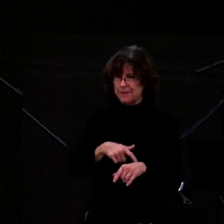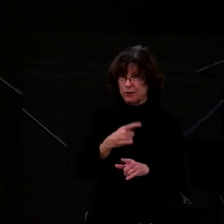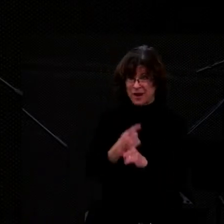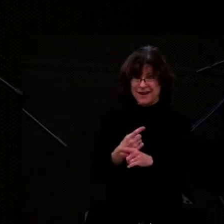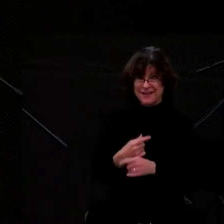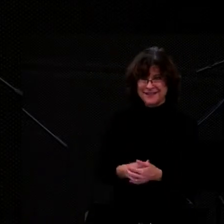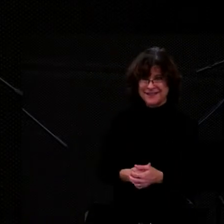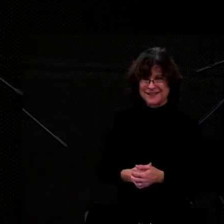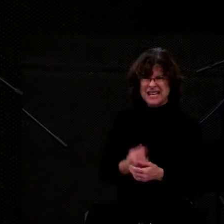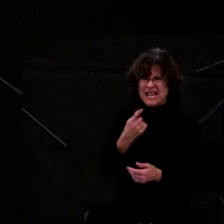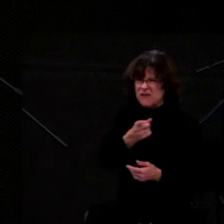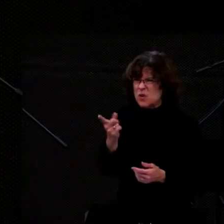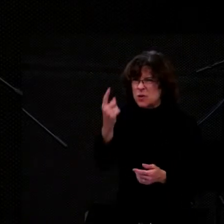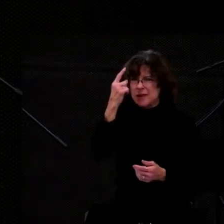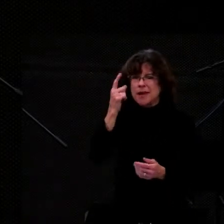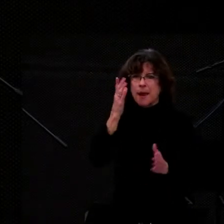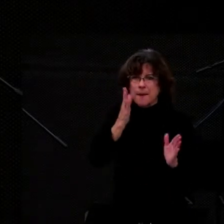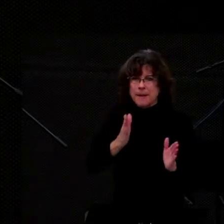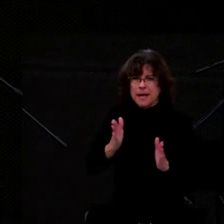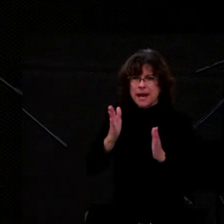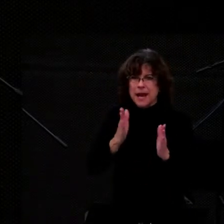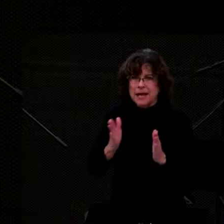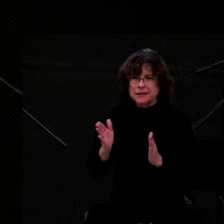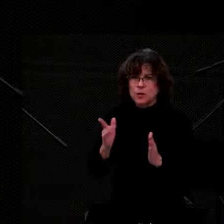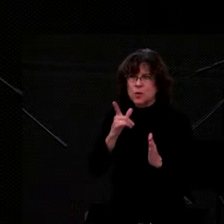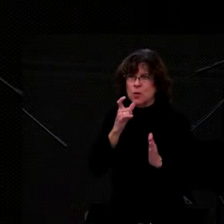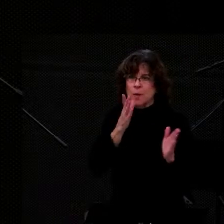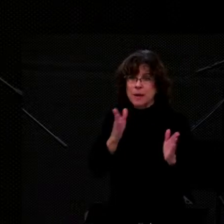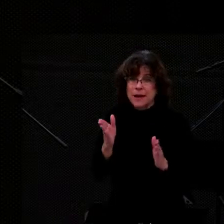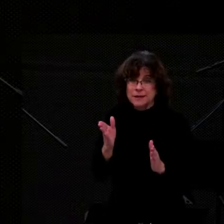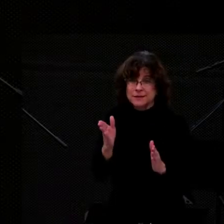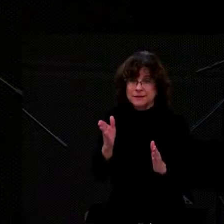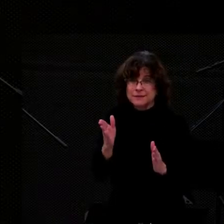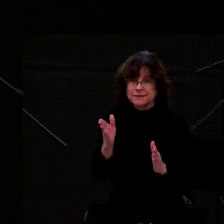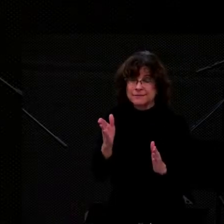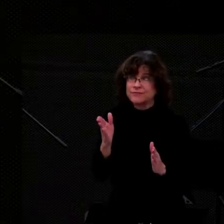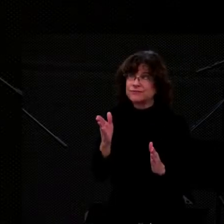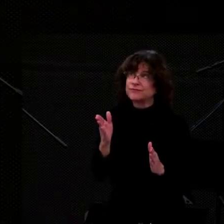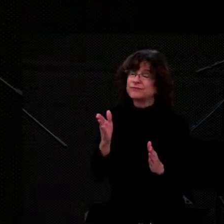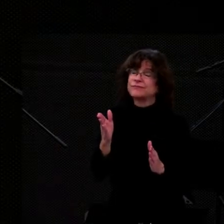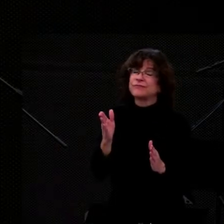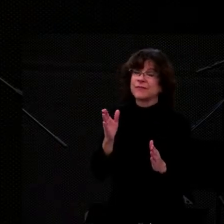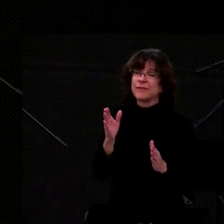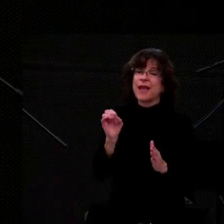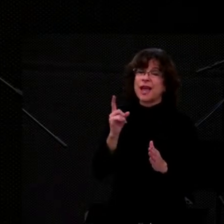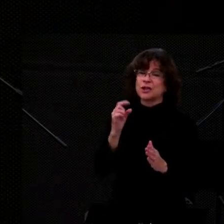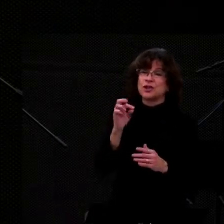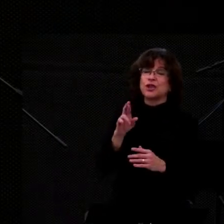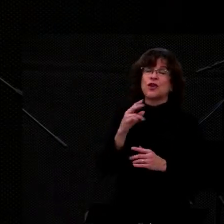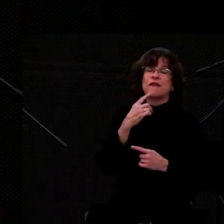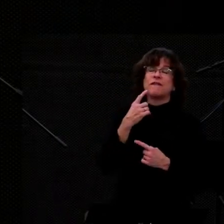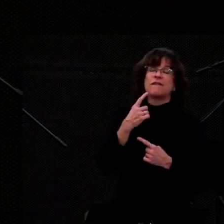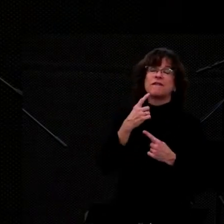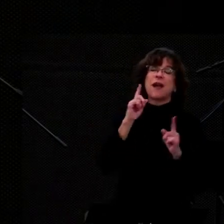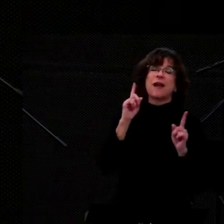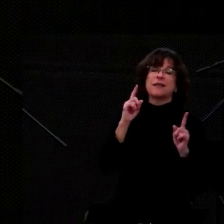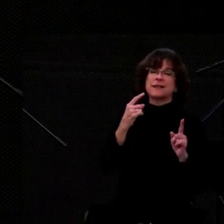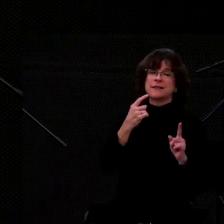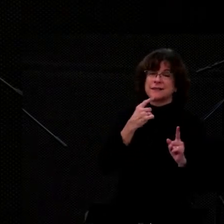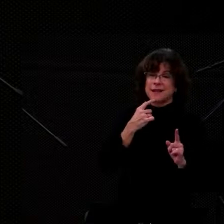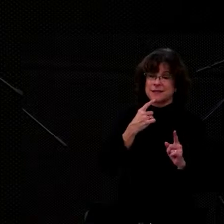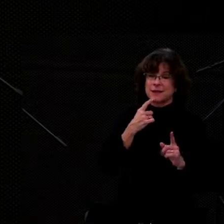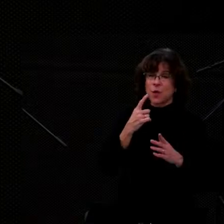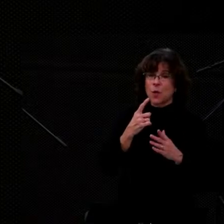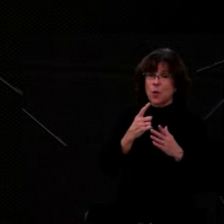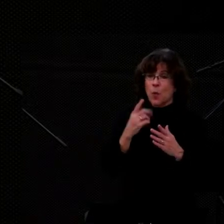out. And there was one who did. Esther finally reveals to the king what caused her to